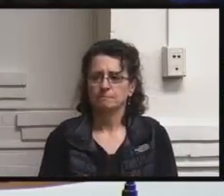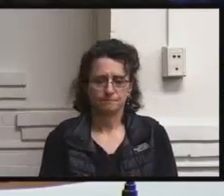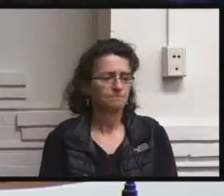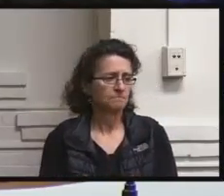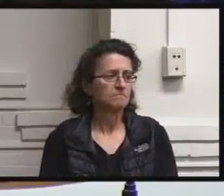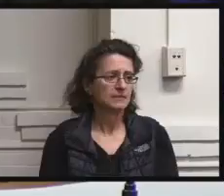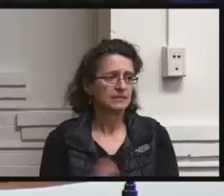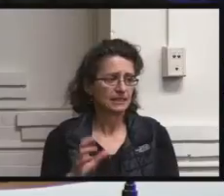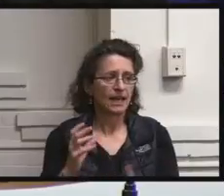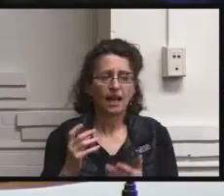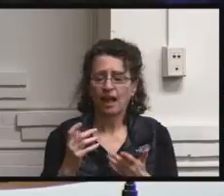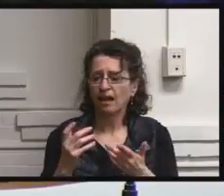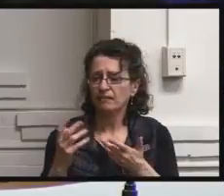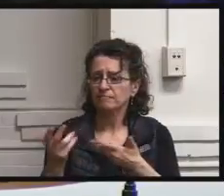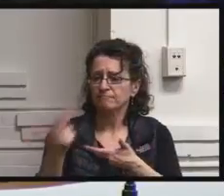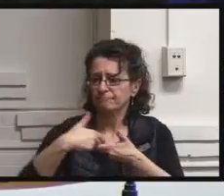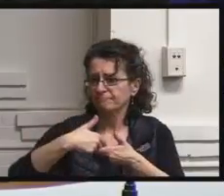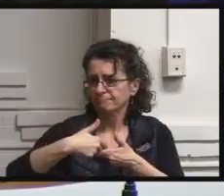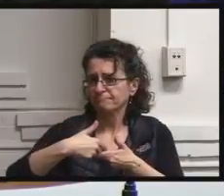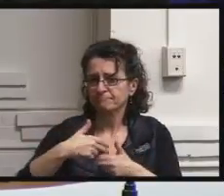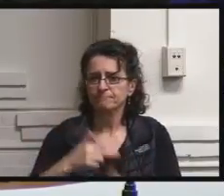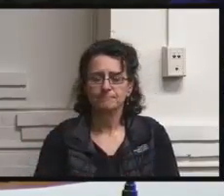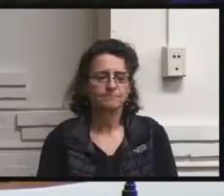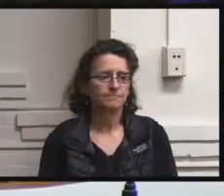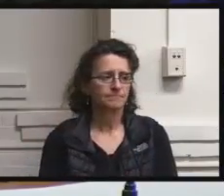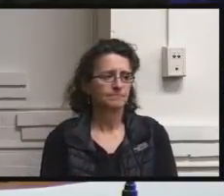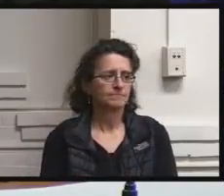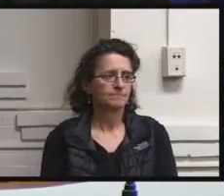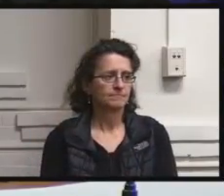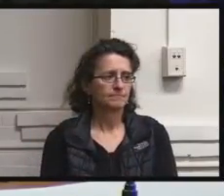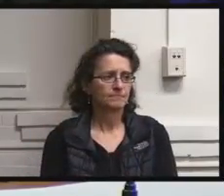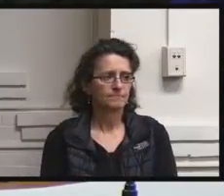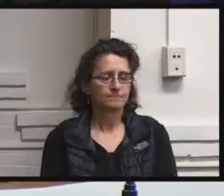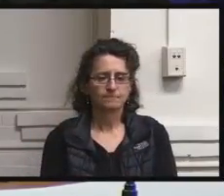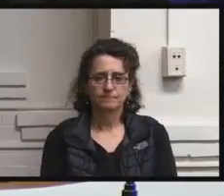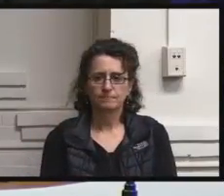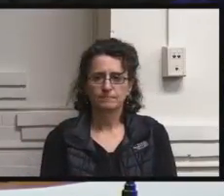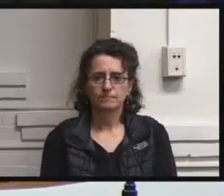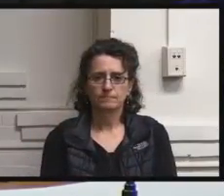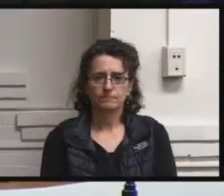have an opportunity to continue right along from week to week and month to month through the process.